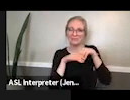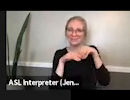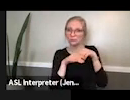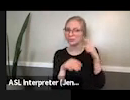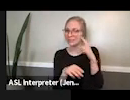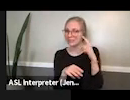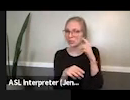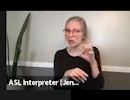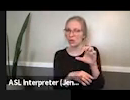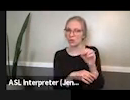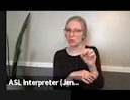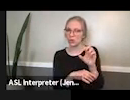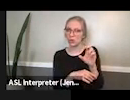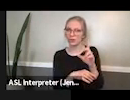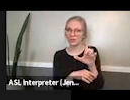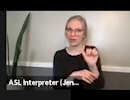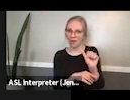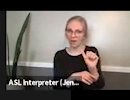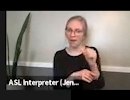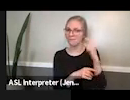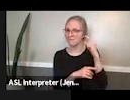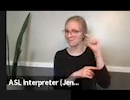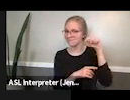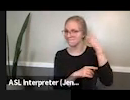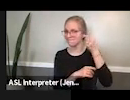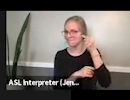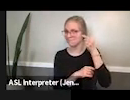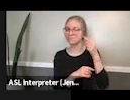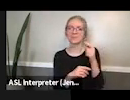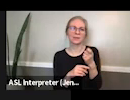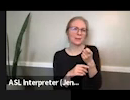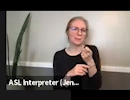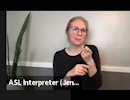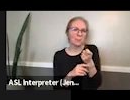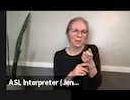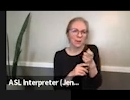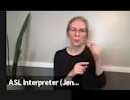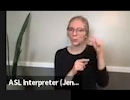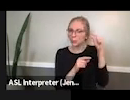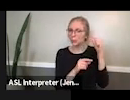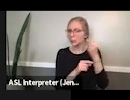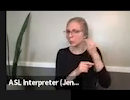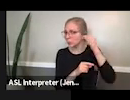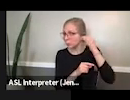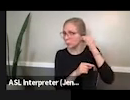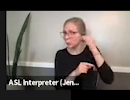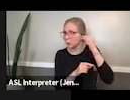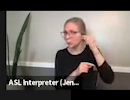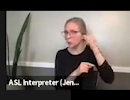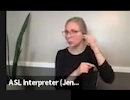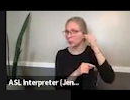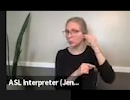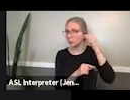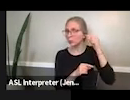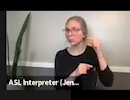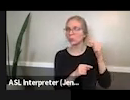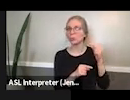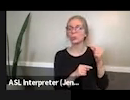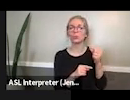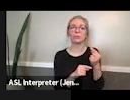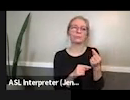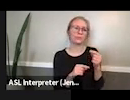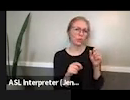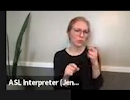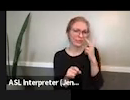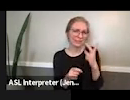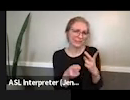the cochlea in the inner ear. They just take this tiny little probe right here and they just put it in the baby's ear canal. And you can see